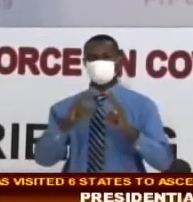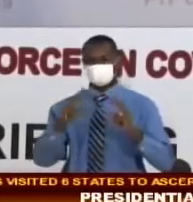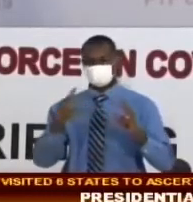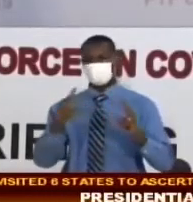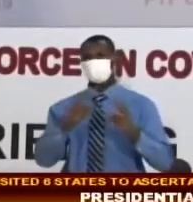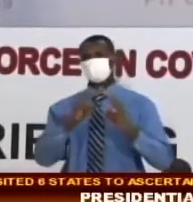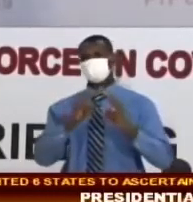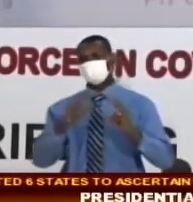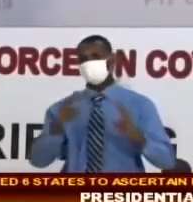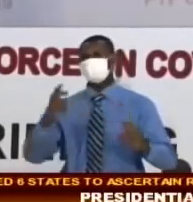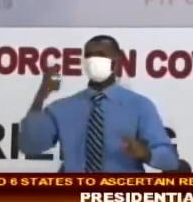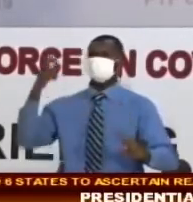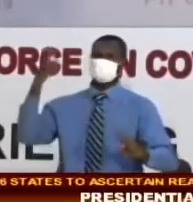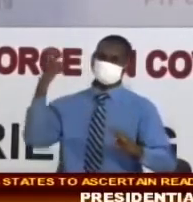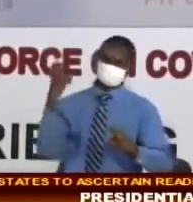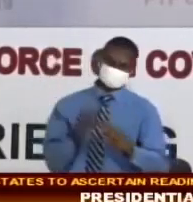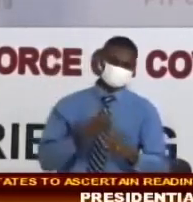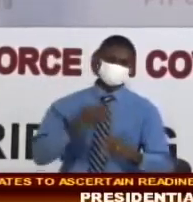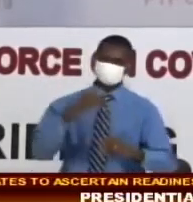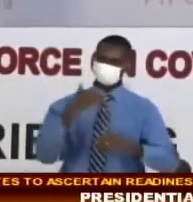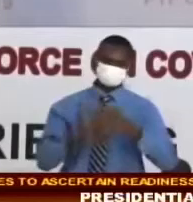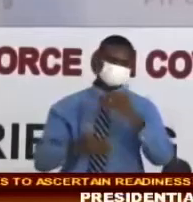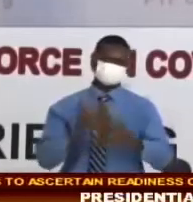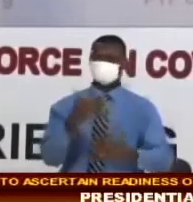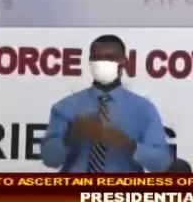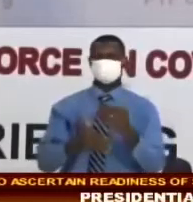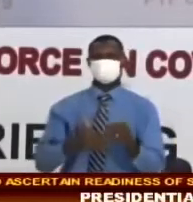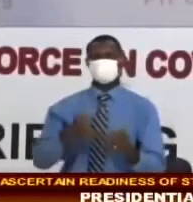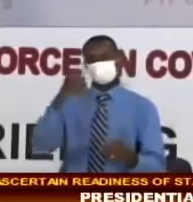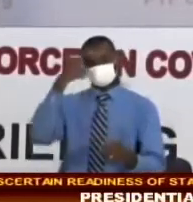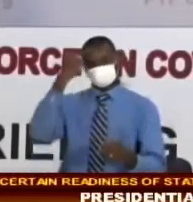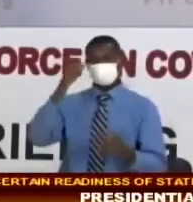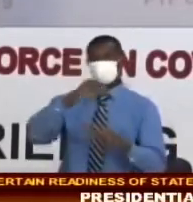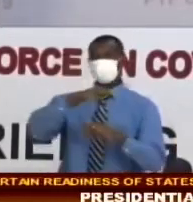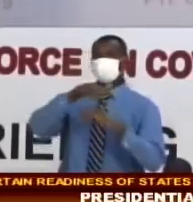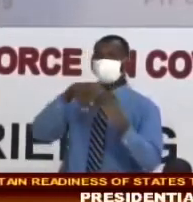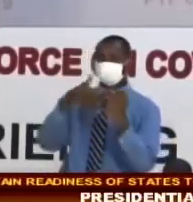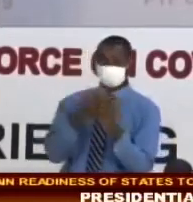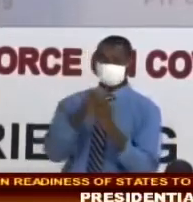process where all critical stakeholders